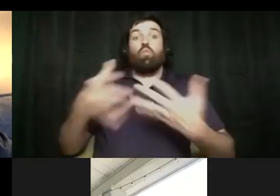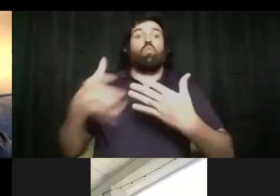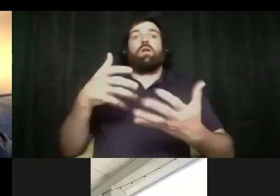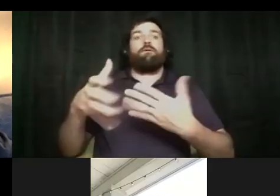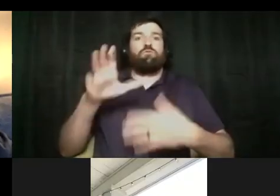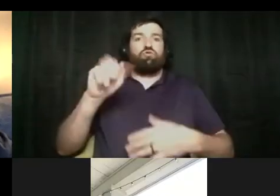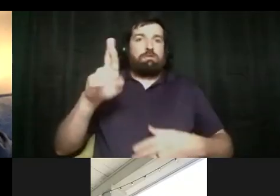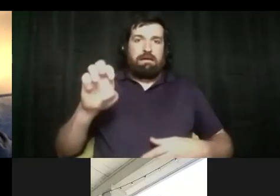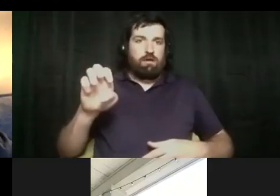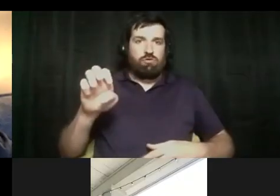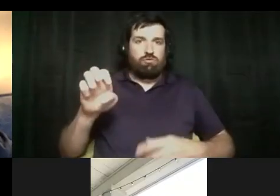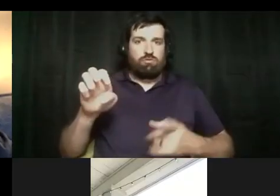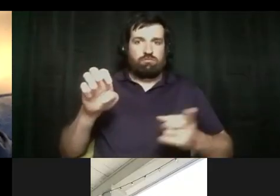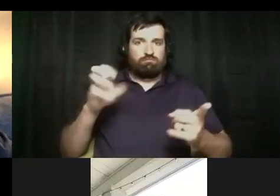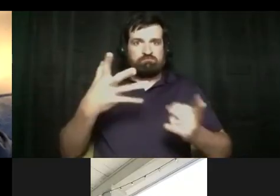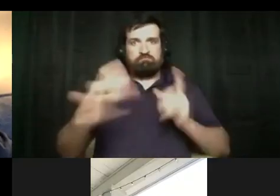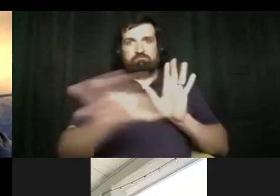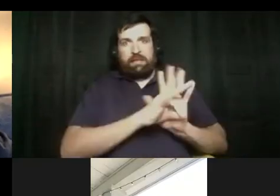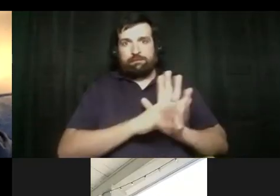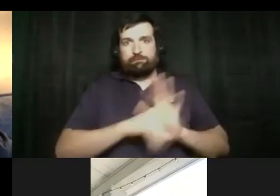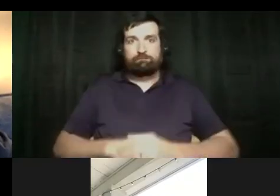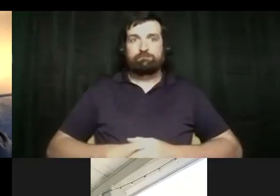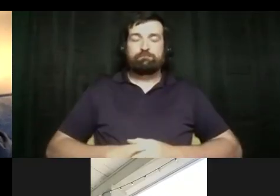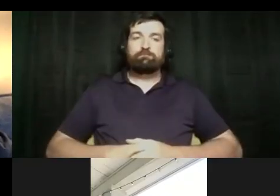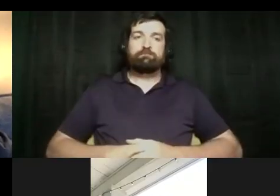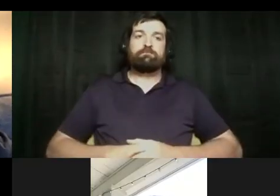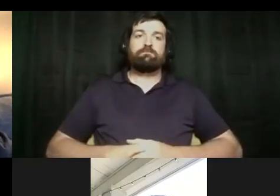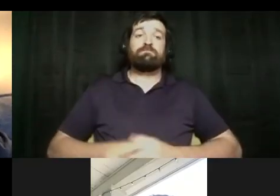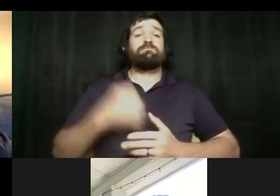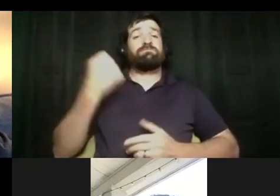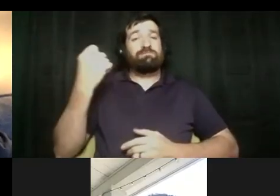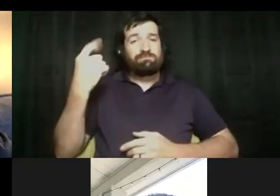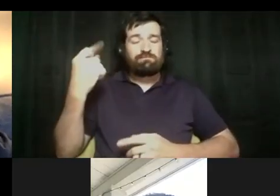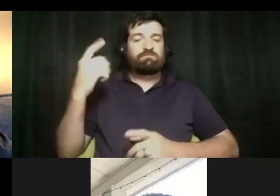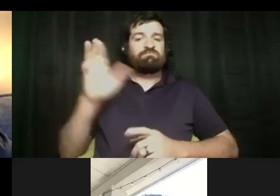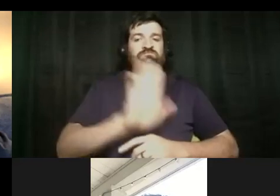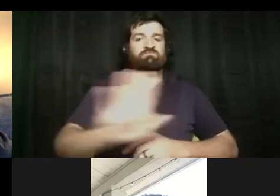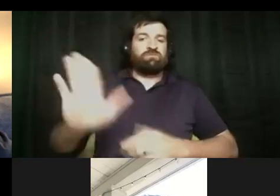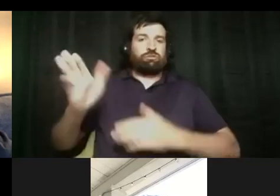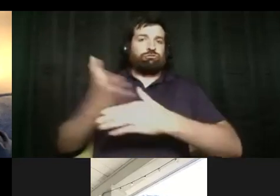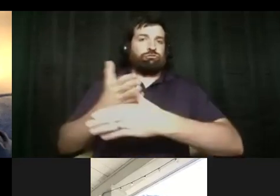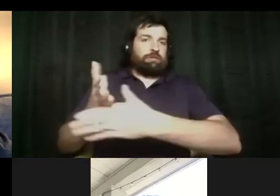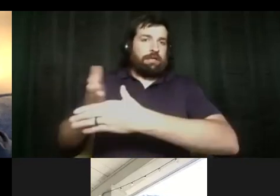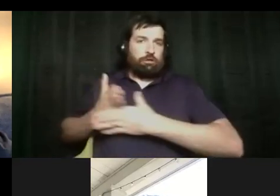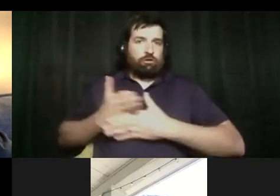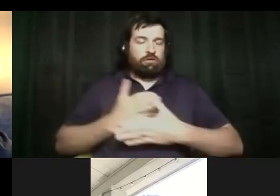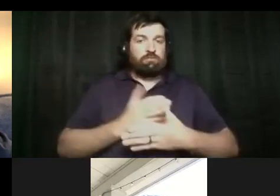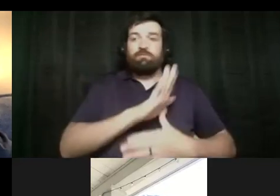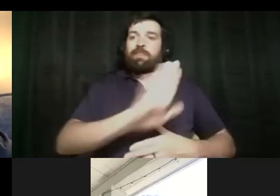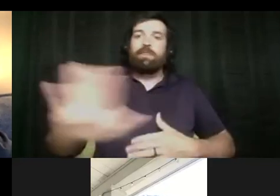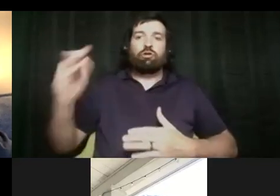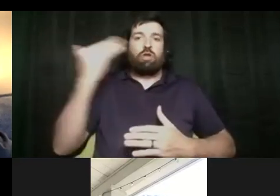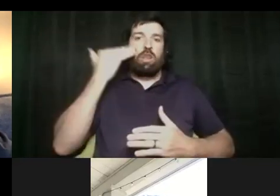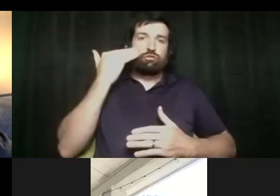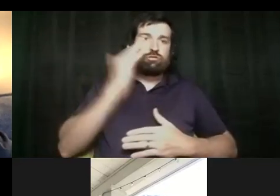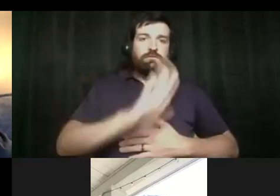care you have selected, from the standpoint of them sharing with you, their knowledge and experience, and